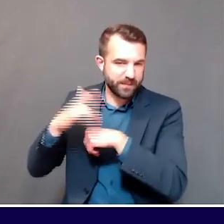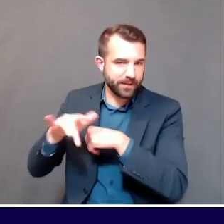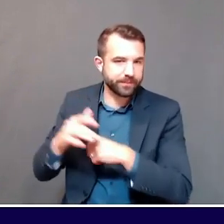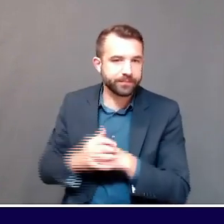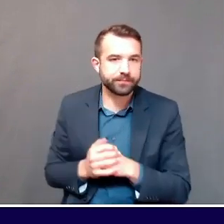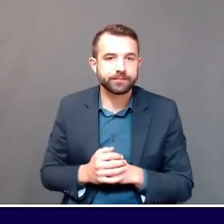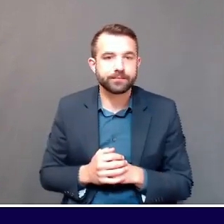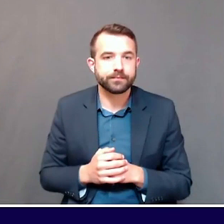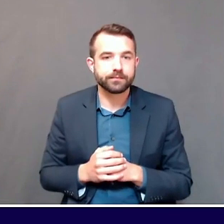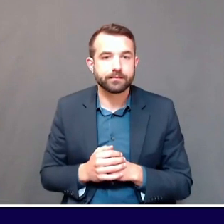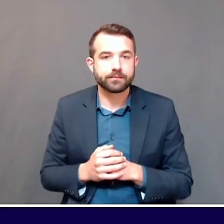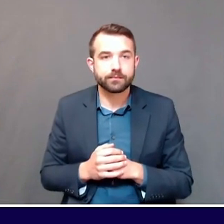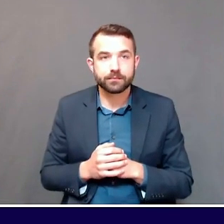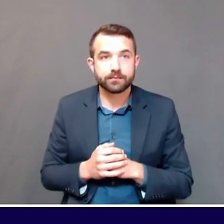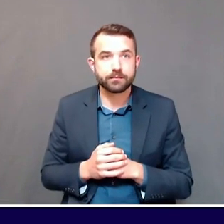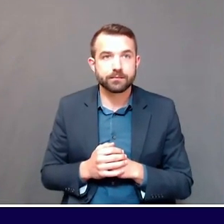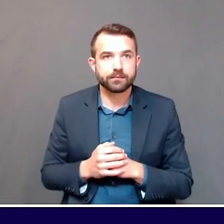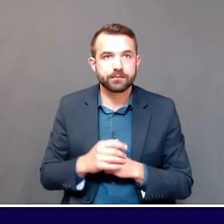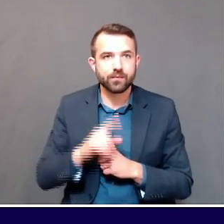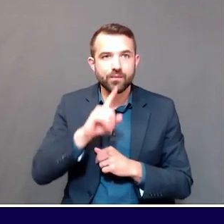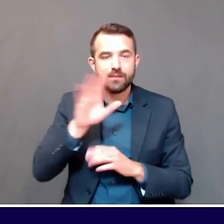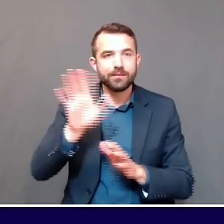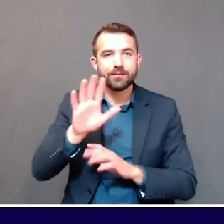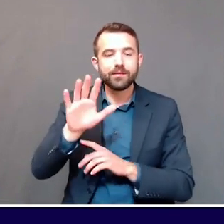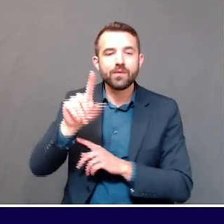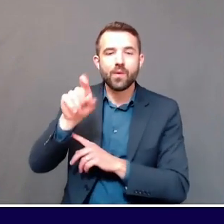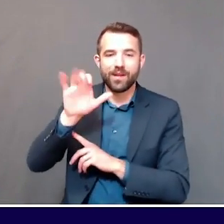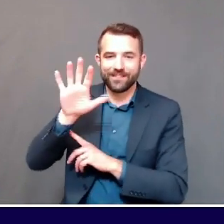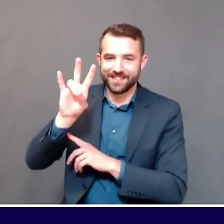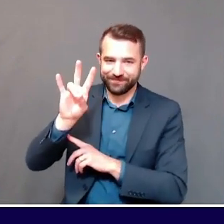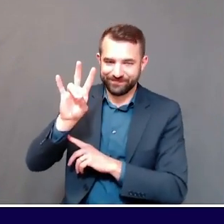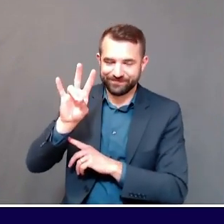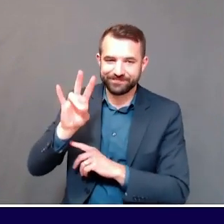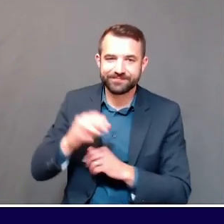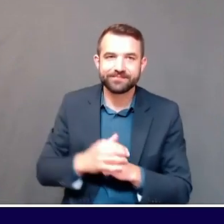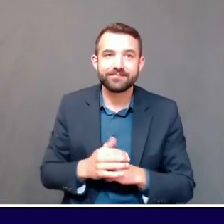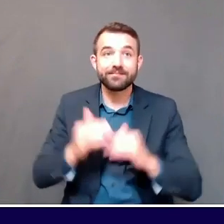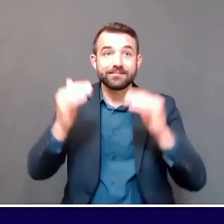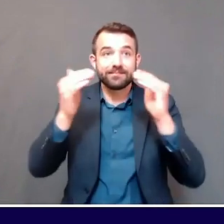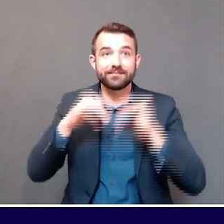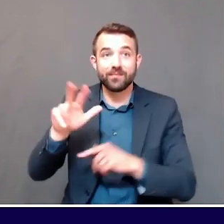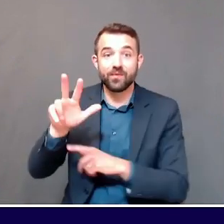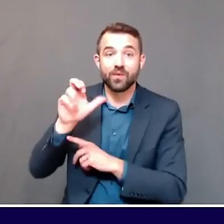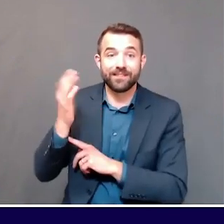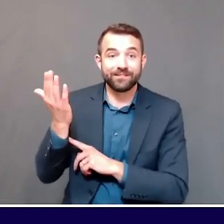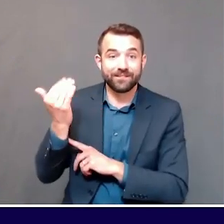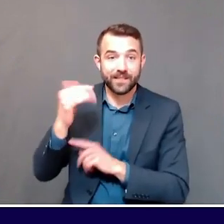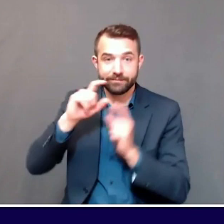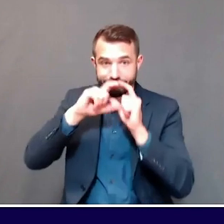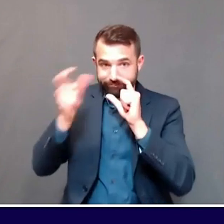157 of which are available. There are 315 ventilators across the state,